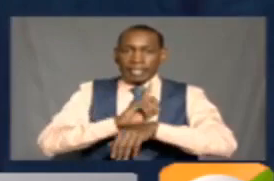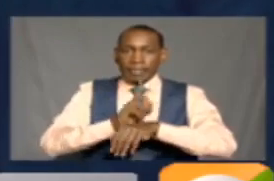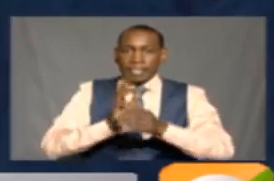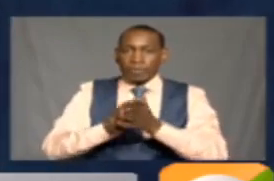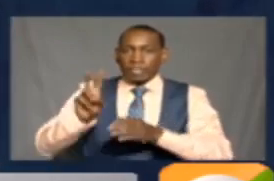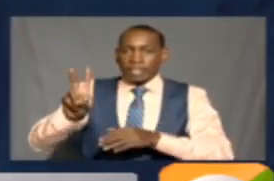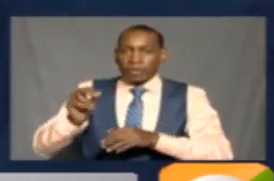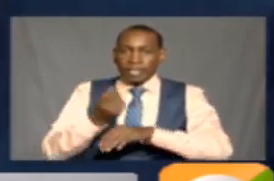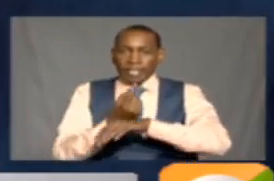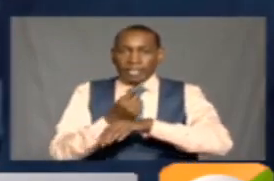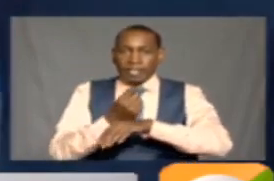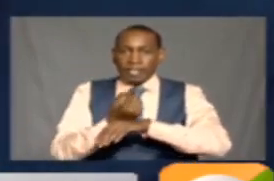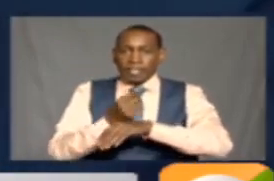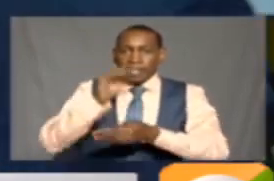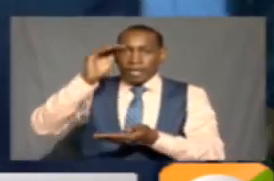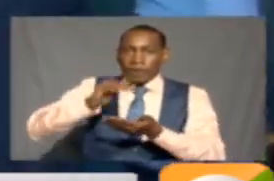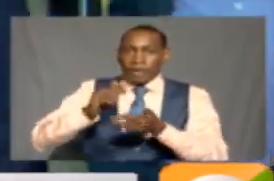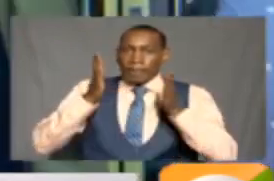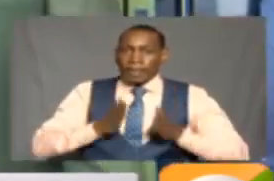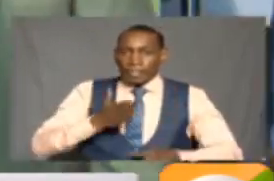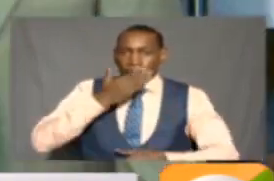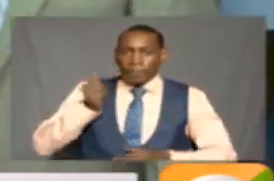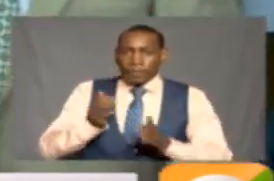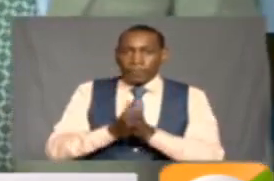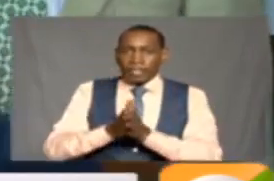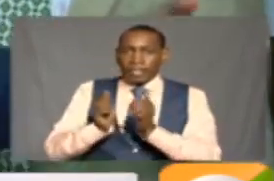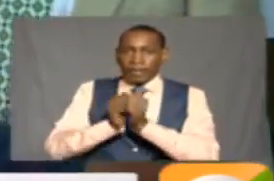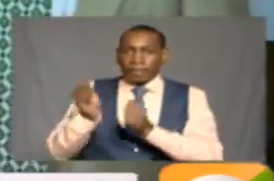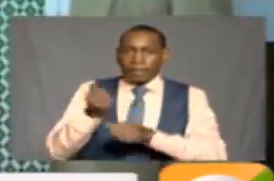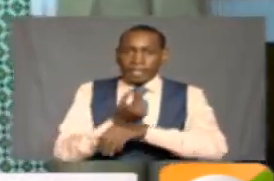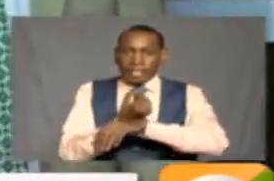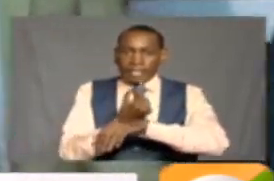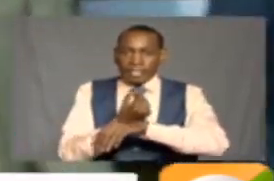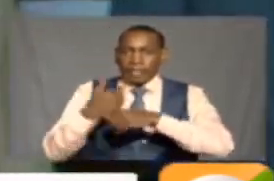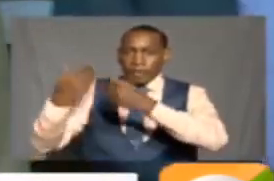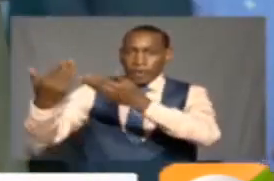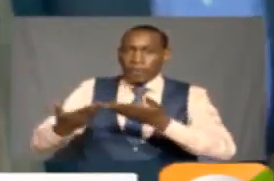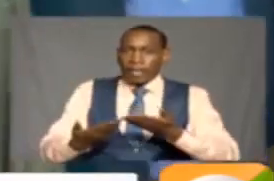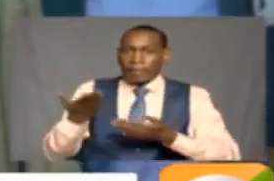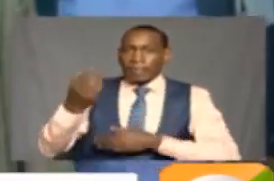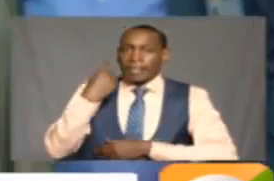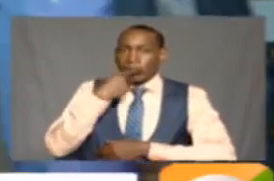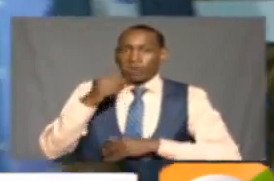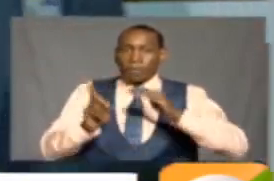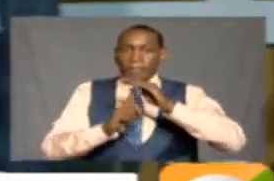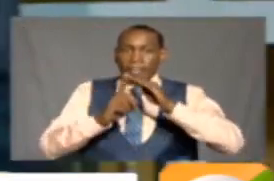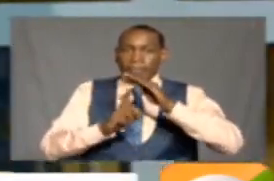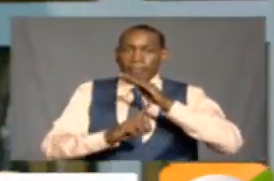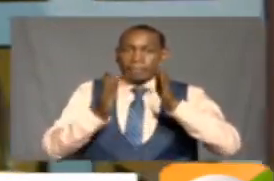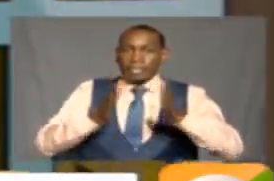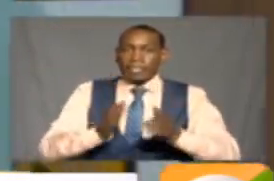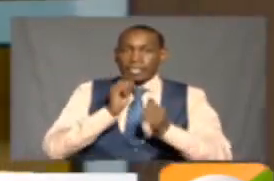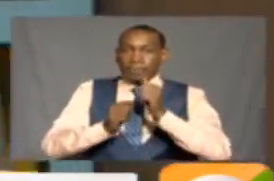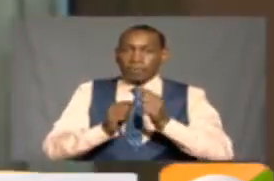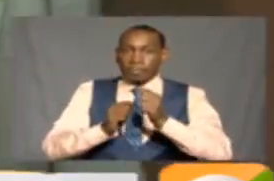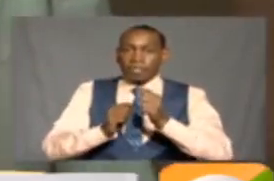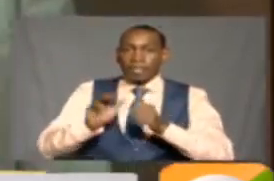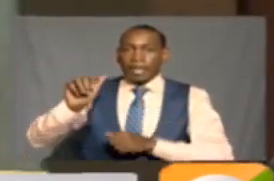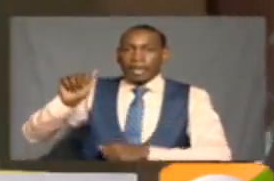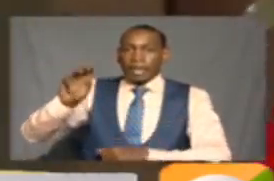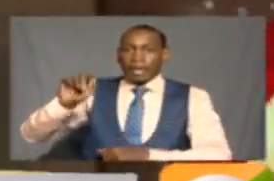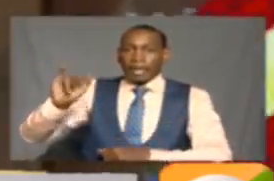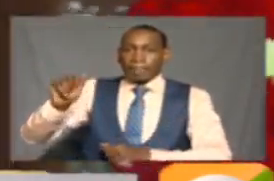seconds, lowering her personal best by 15 seconds. At the hand to receive her at the airport were the Ministry of Sport Cabinet Secretary Amina